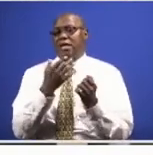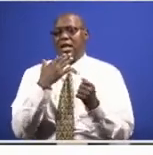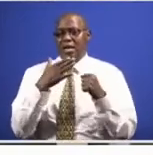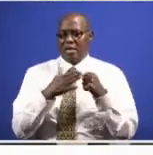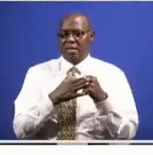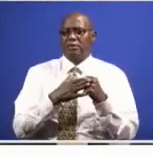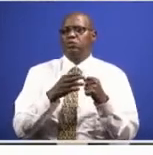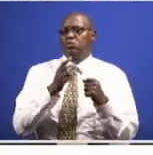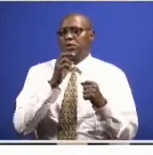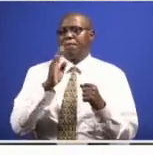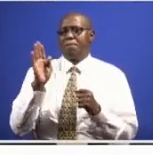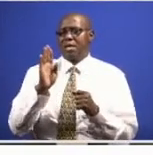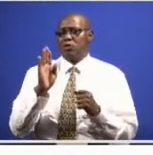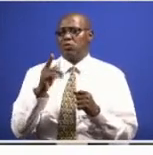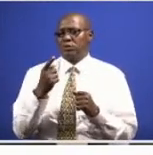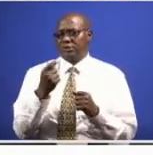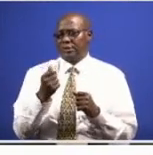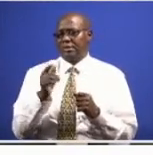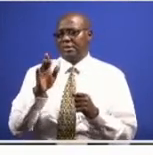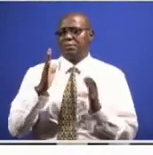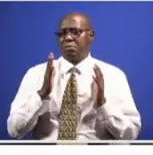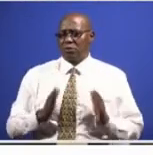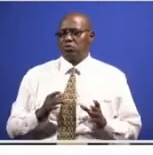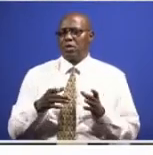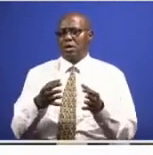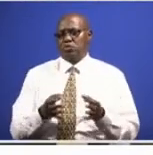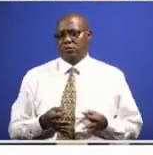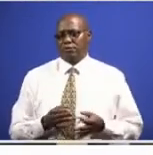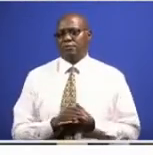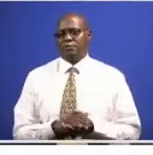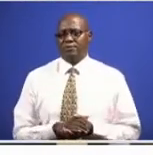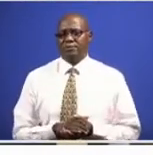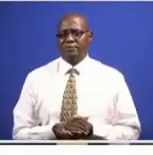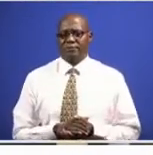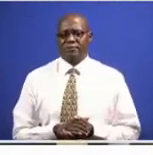governor, Kiambu County, for private gain by engaging in transactions which were in conflict with public interest and amassed wealth